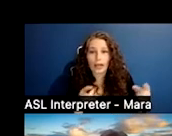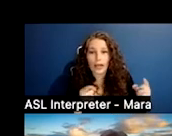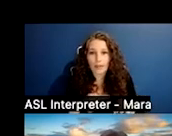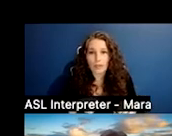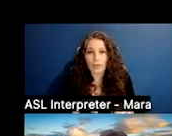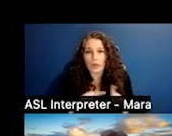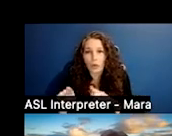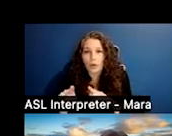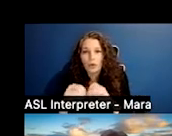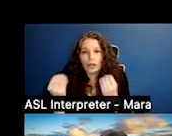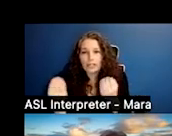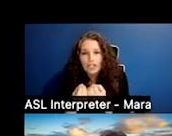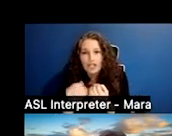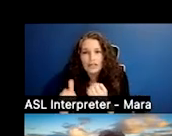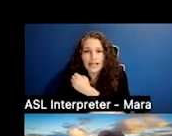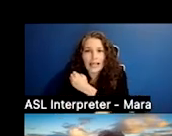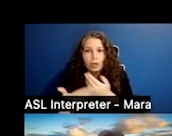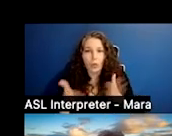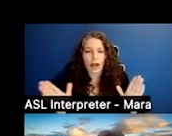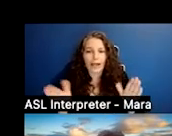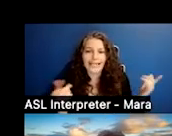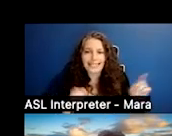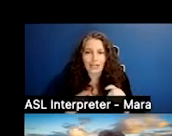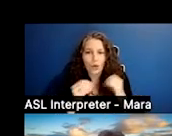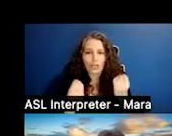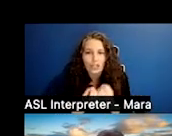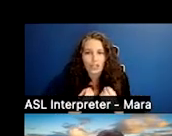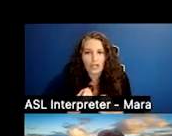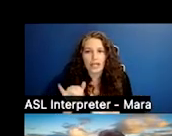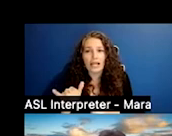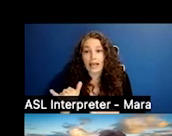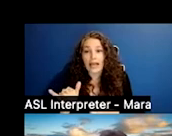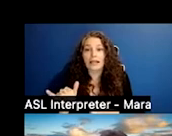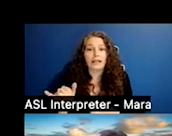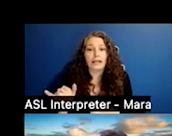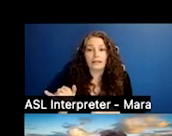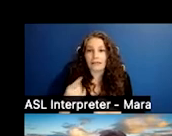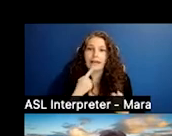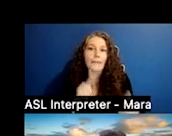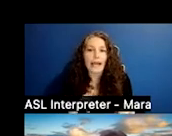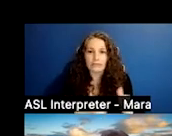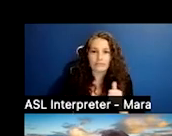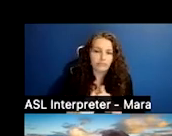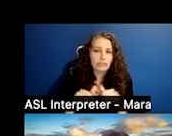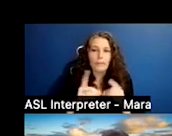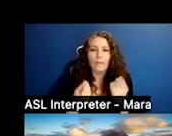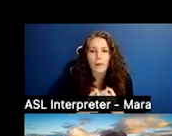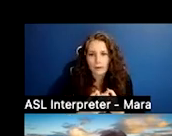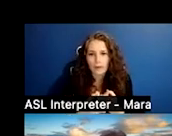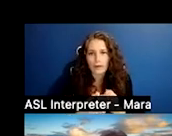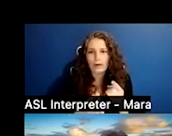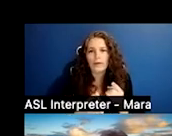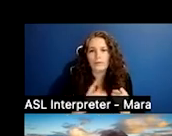countywide incident command system organization where the incident command post is the department's operations center. And then each